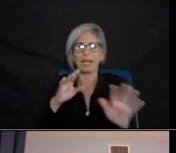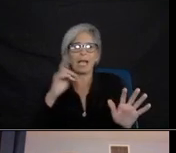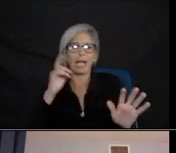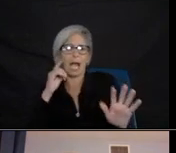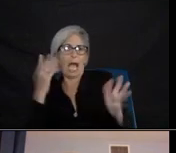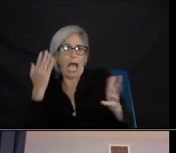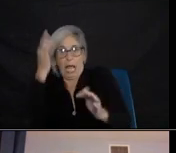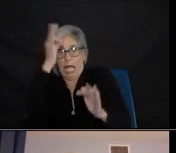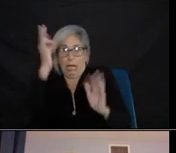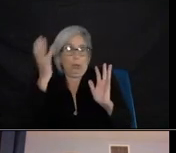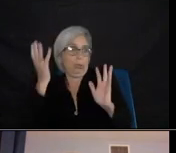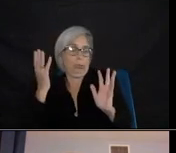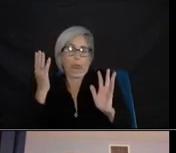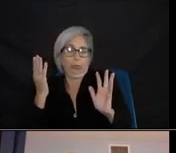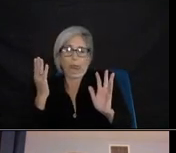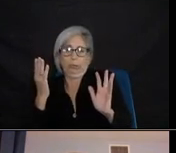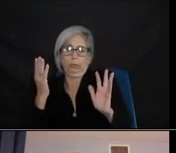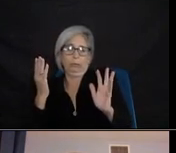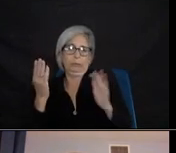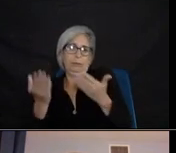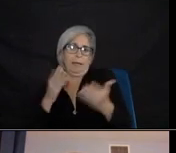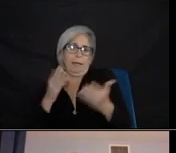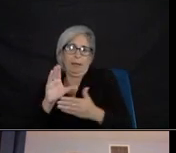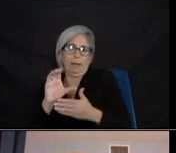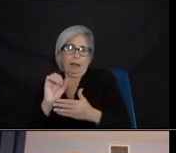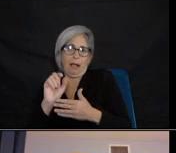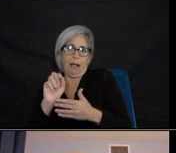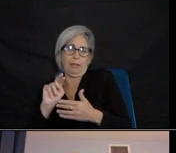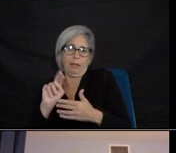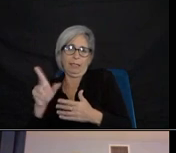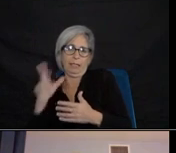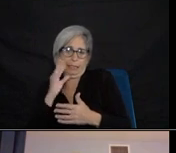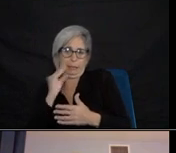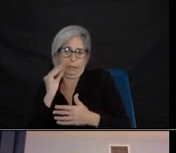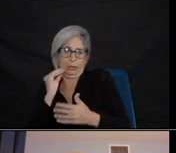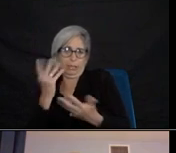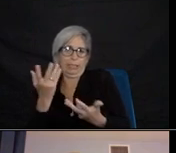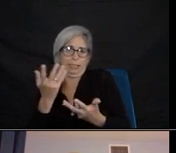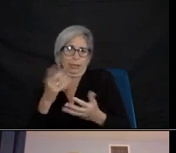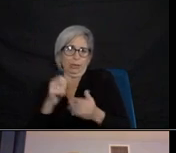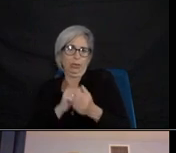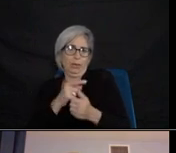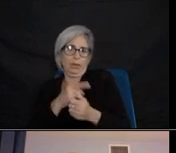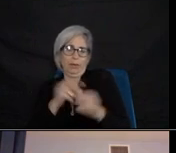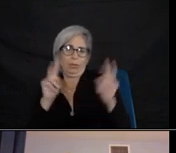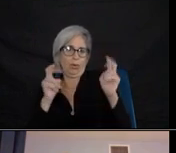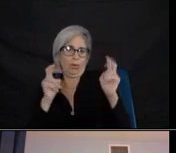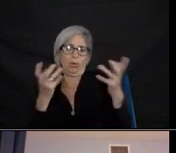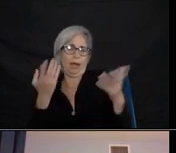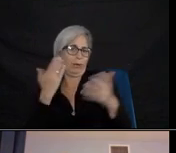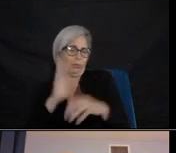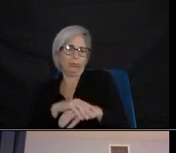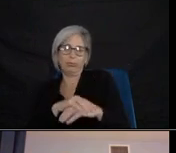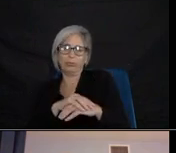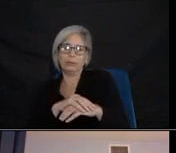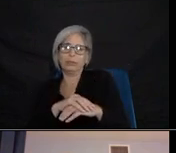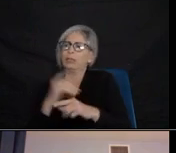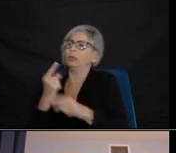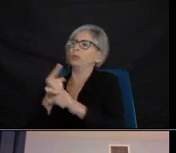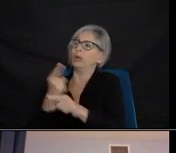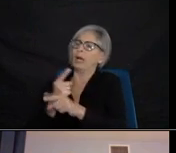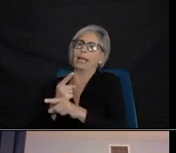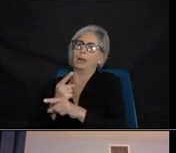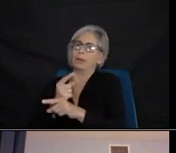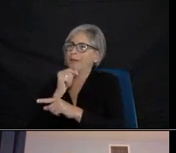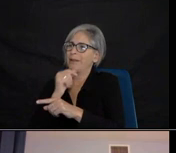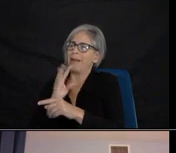I don't know. Maybe Colin could answer that based upon his discussions of having gotten a quote. Right. We did talk